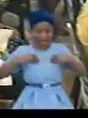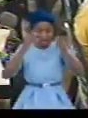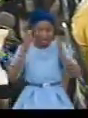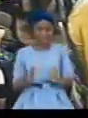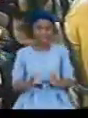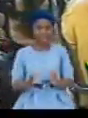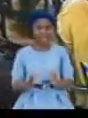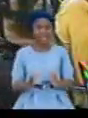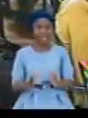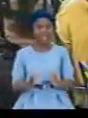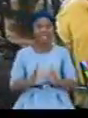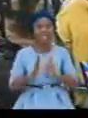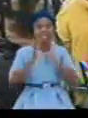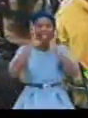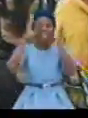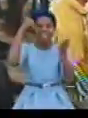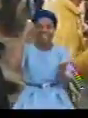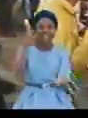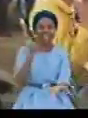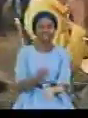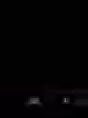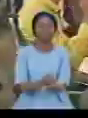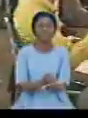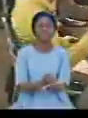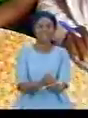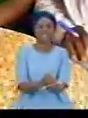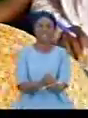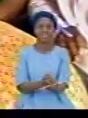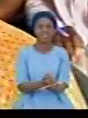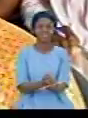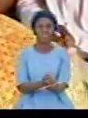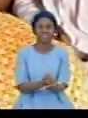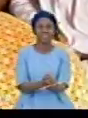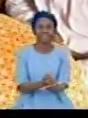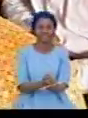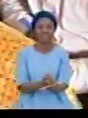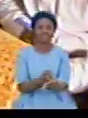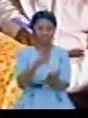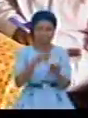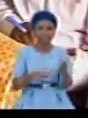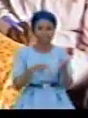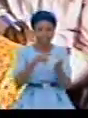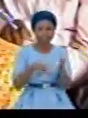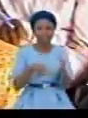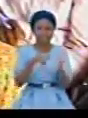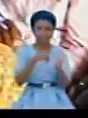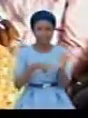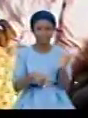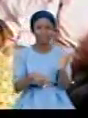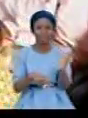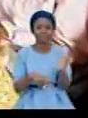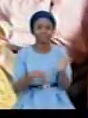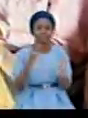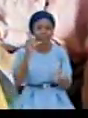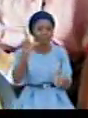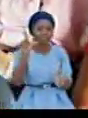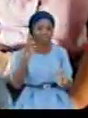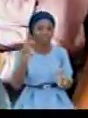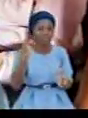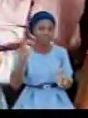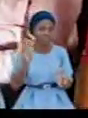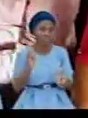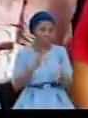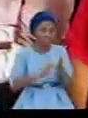me a church. Amen. Look at this. Look at this. Look at this. It's in Luke chapter 10.